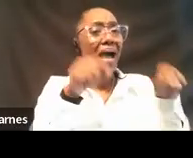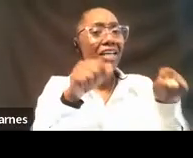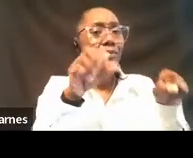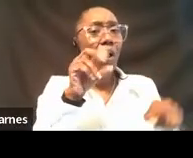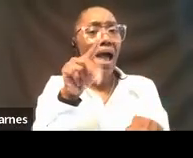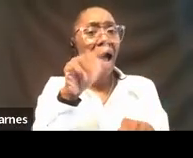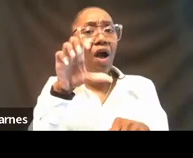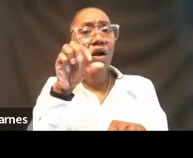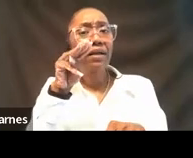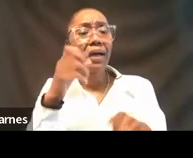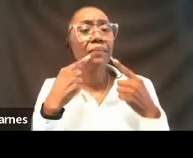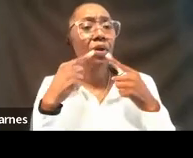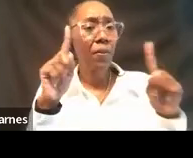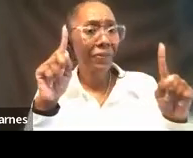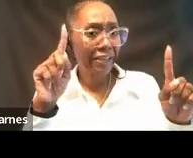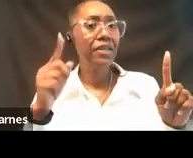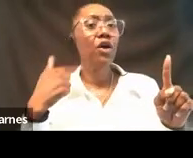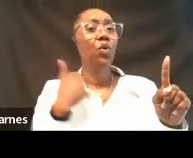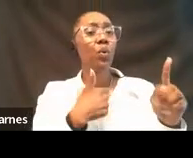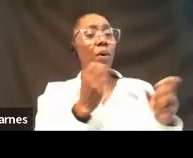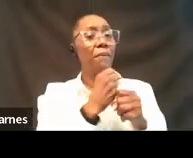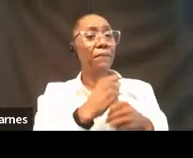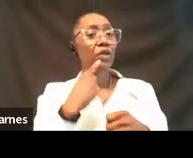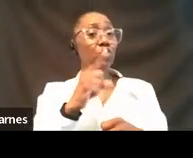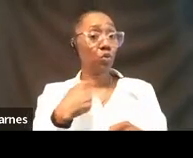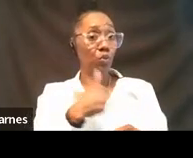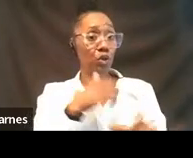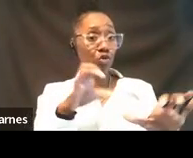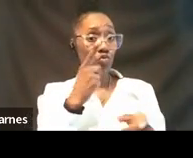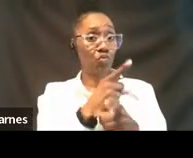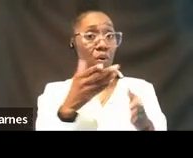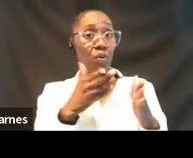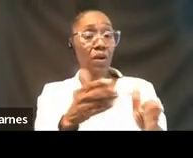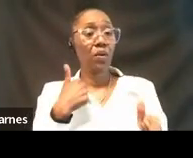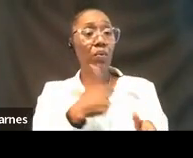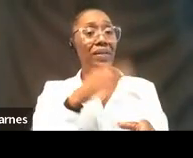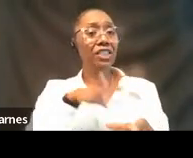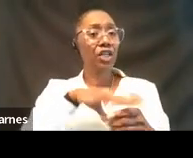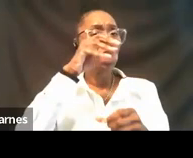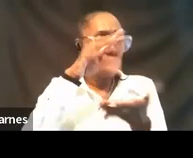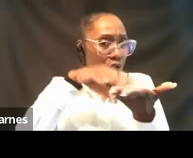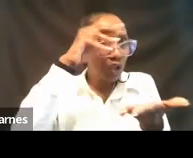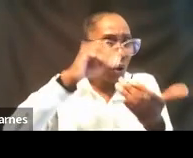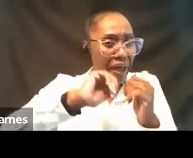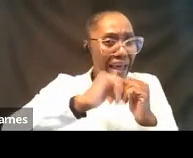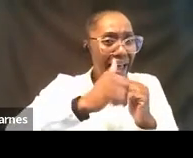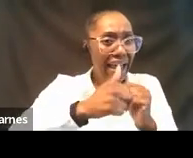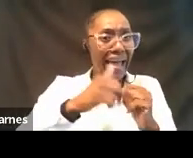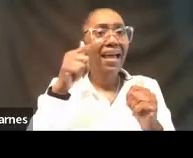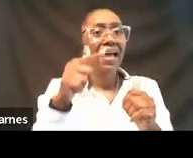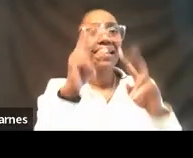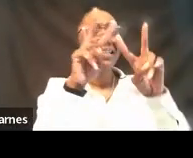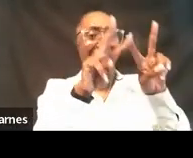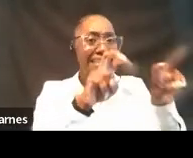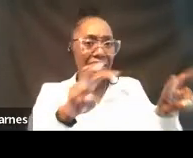sure that we're doing it in the right way. Also, we need to learn how to formulate a dynamic, all-encompassing assessment